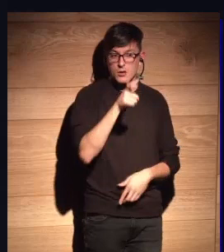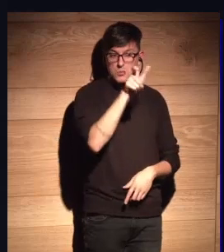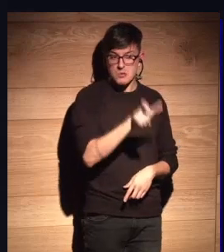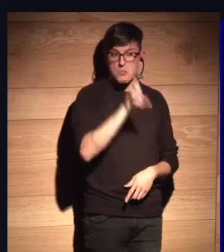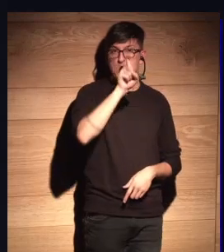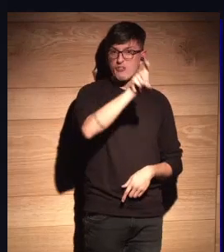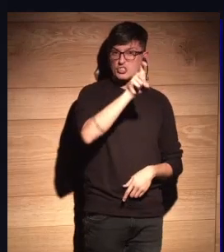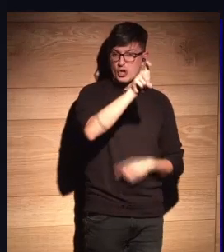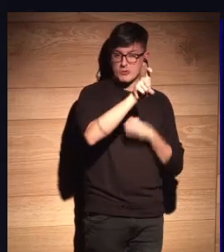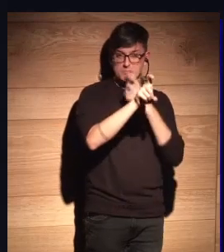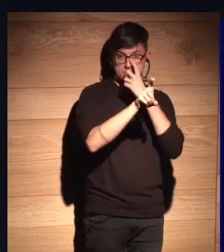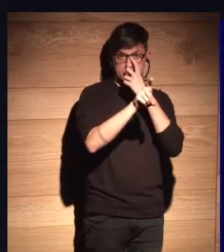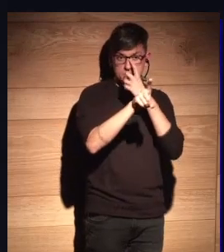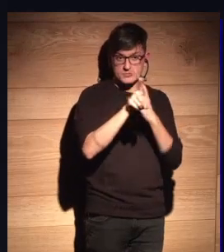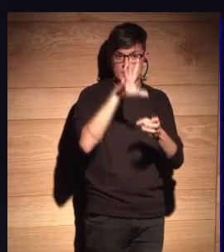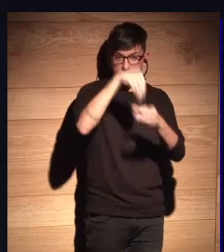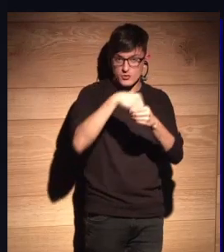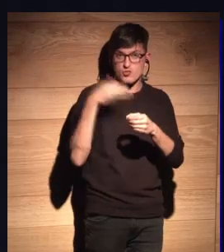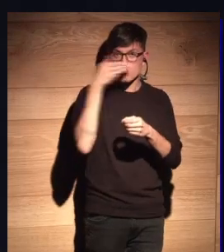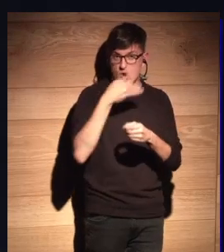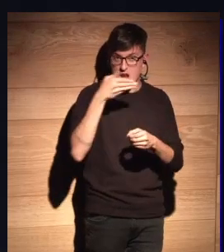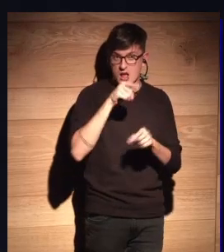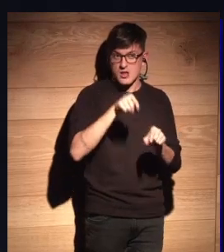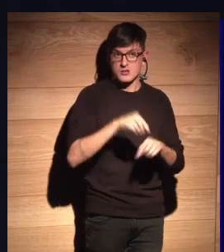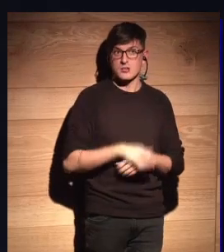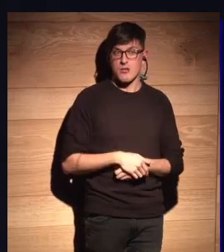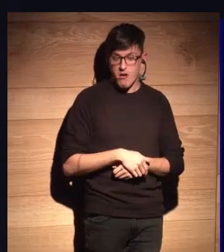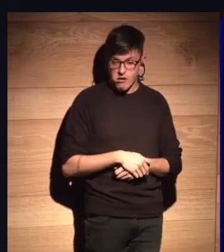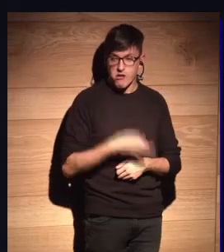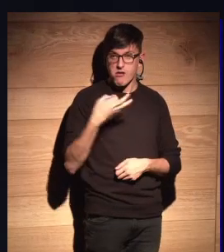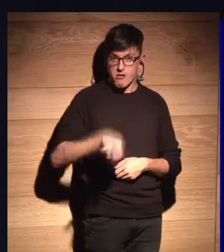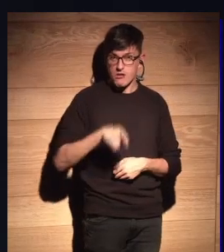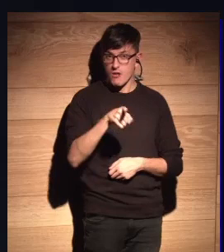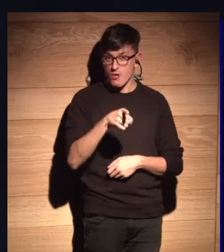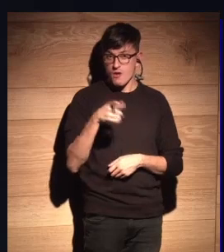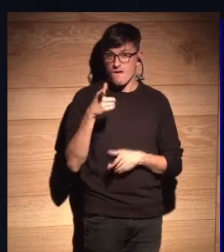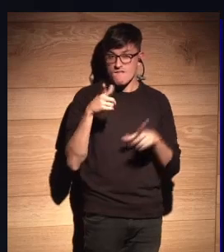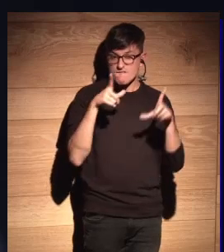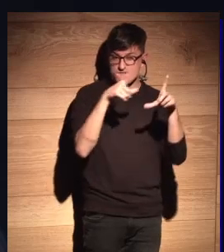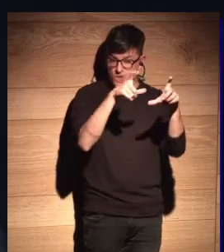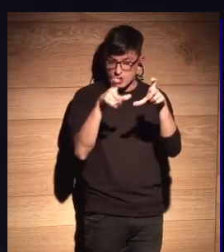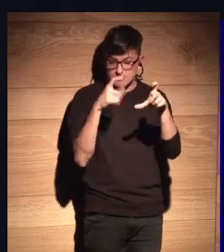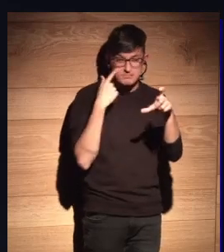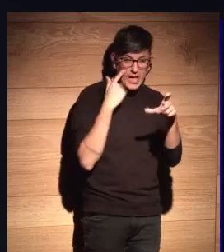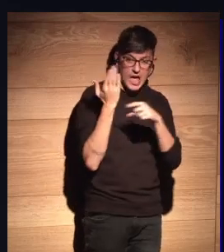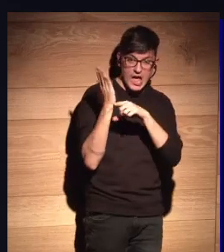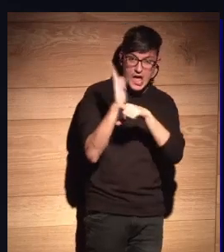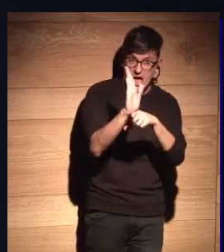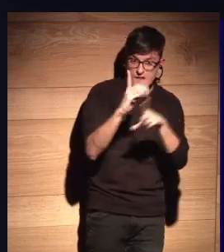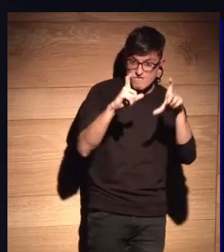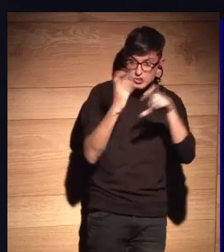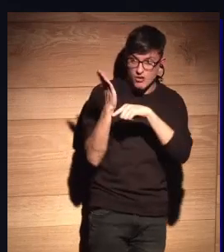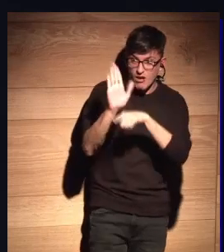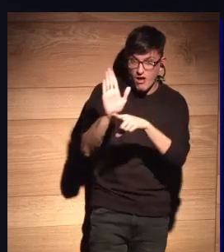in the school. So you went with the photo and asked Yeah. around, did you... That's right. Yeah. The picture was really